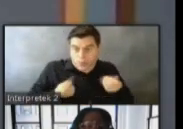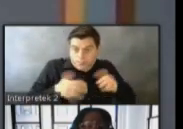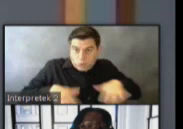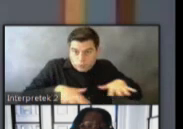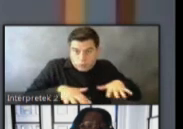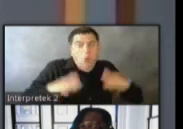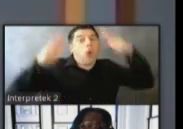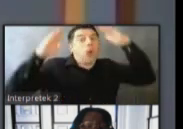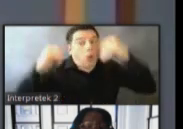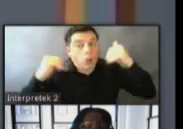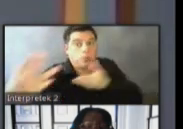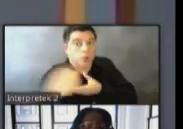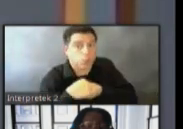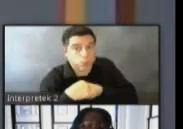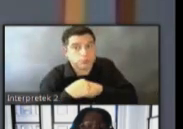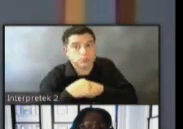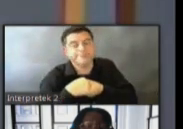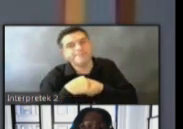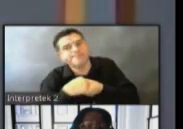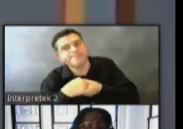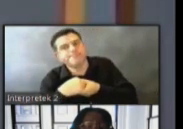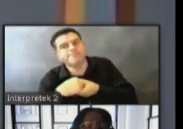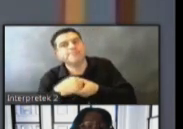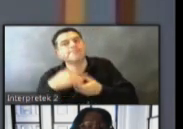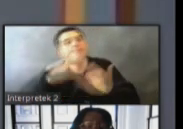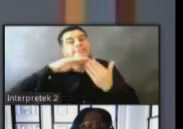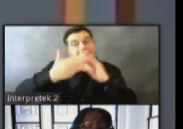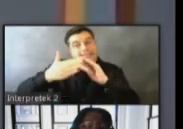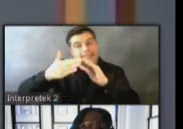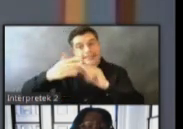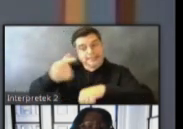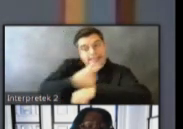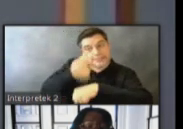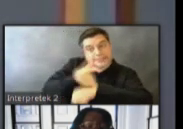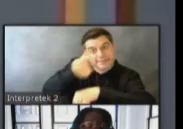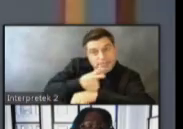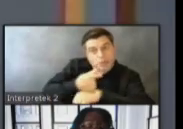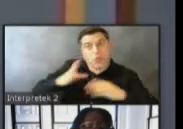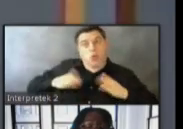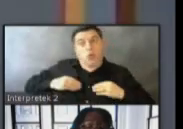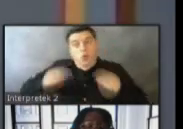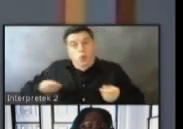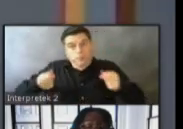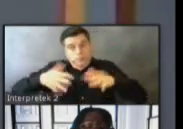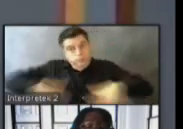that it includes City of Gainesville owned properties, by which I mean not just general government, but